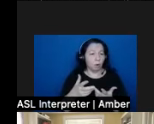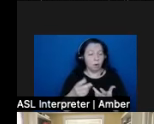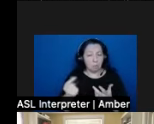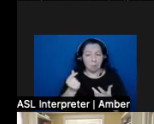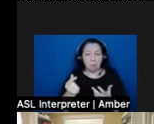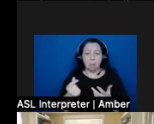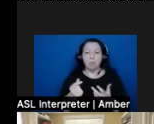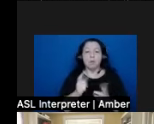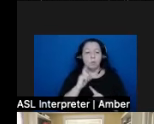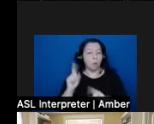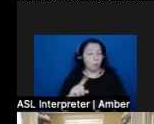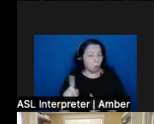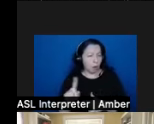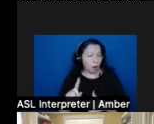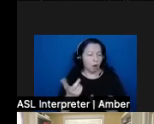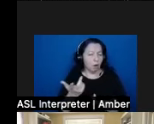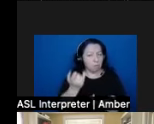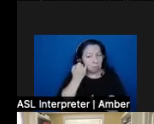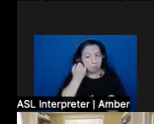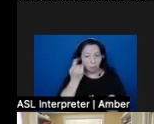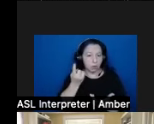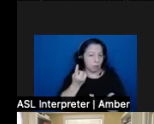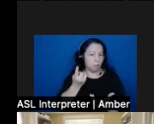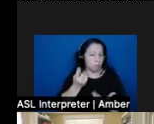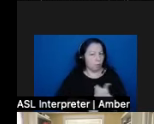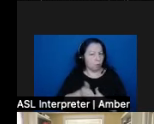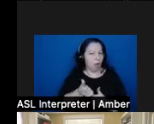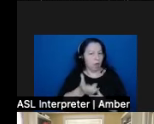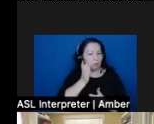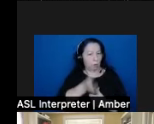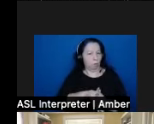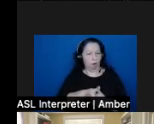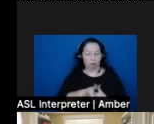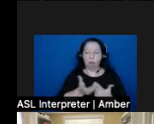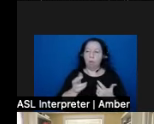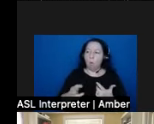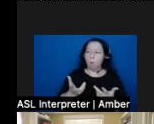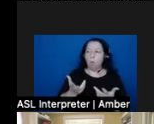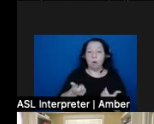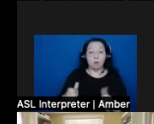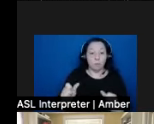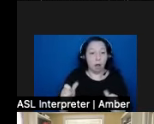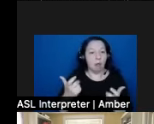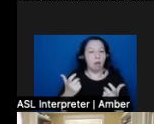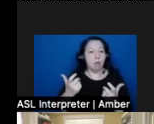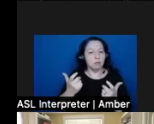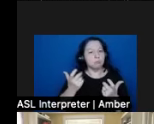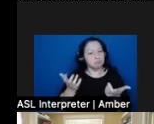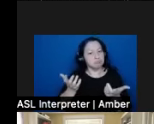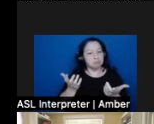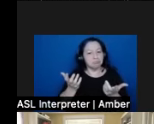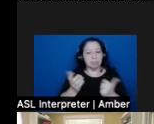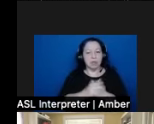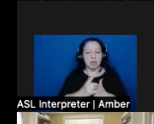where to report if someone does make threats or attempts, or has, expressed